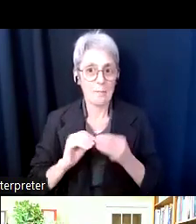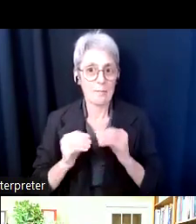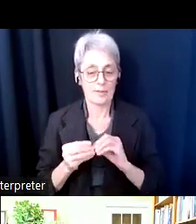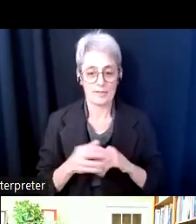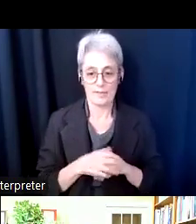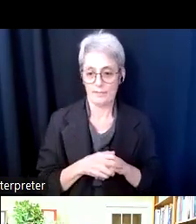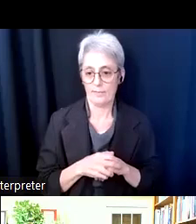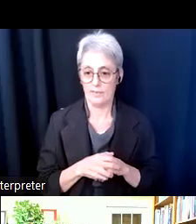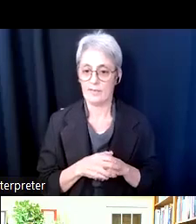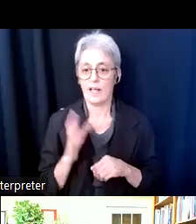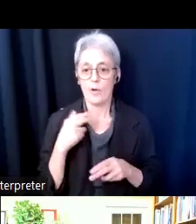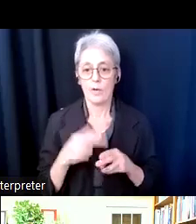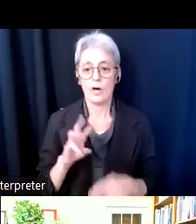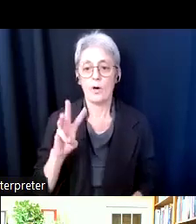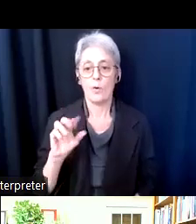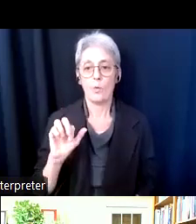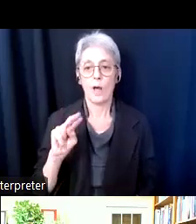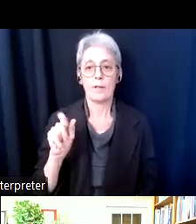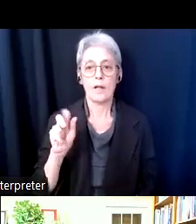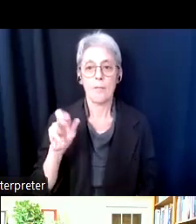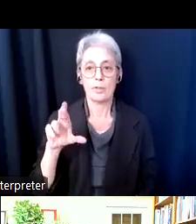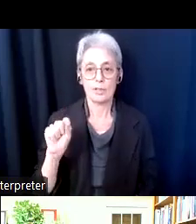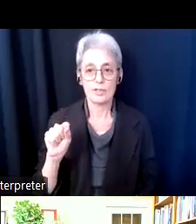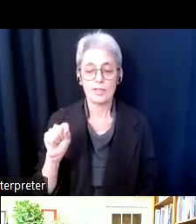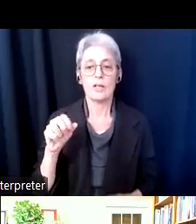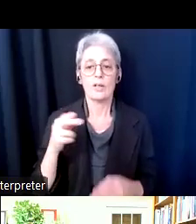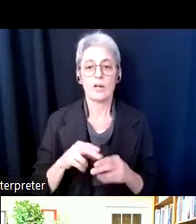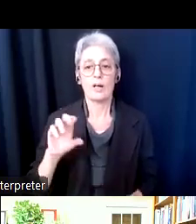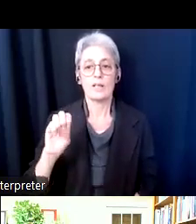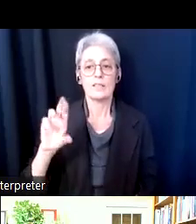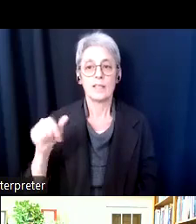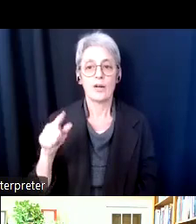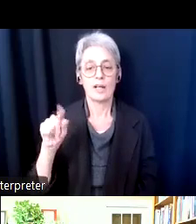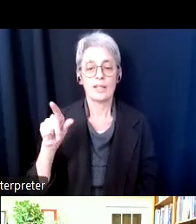webinars the Sarah Taub webinars. Next slide, Dorothy.